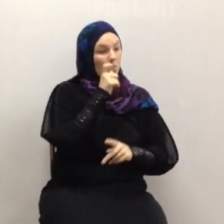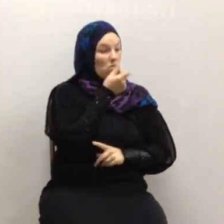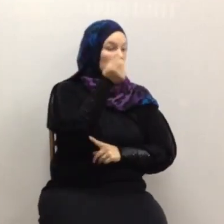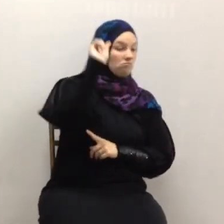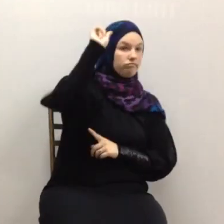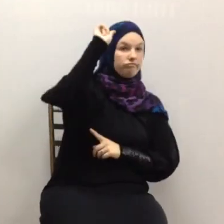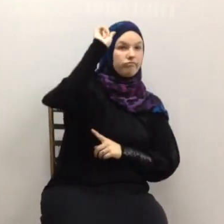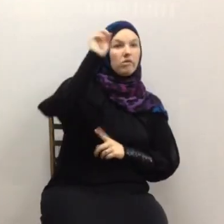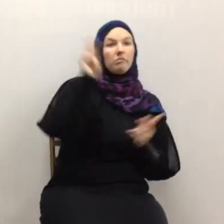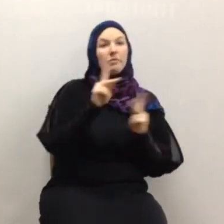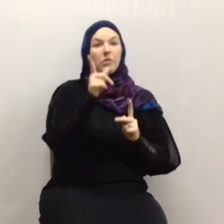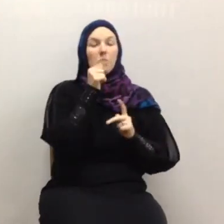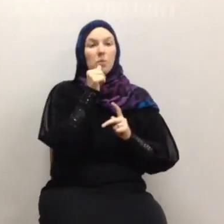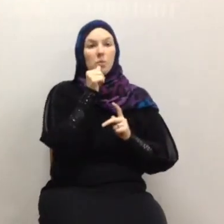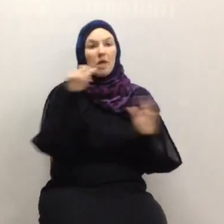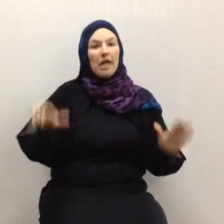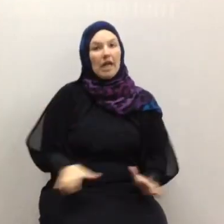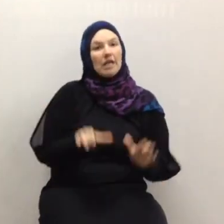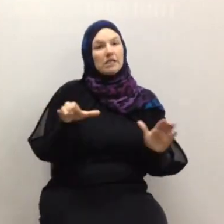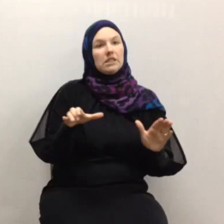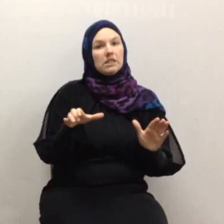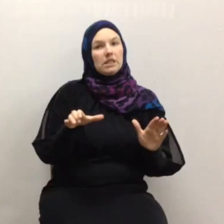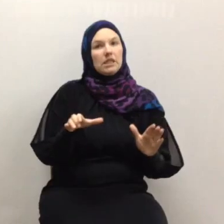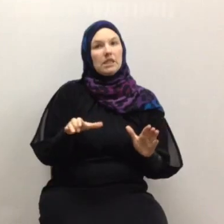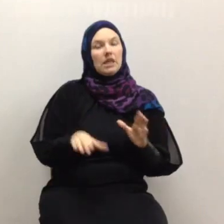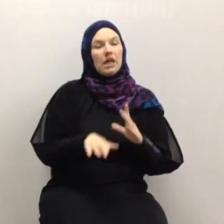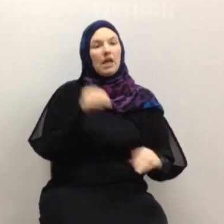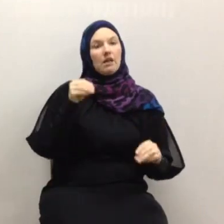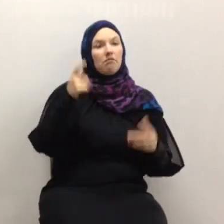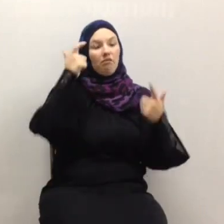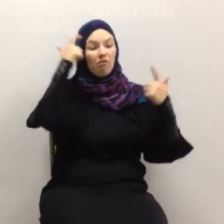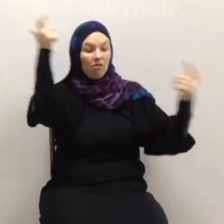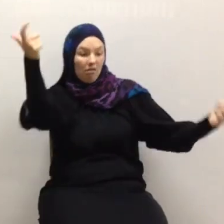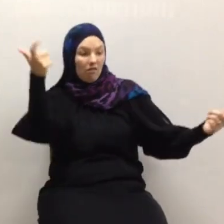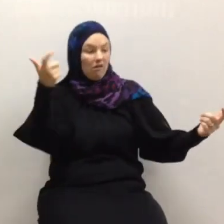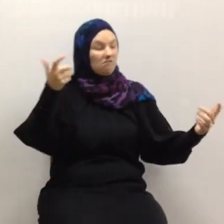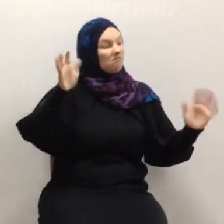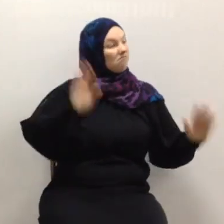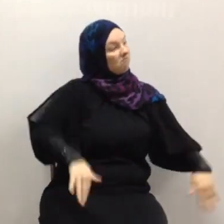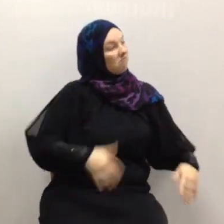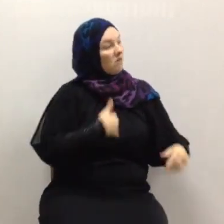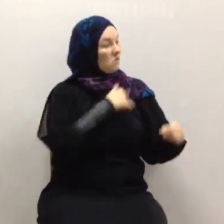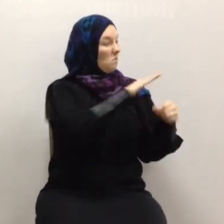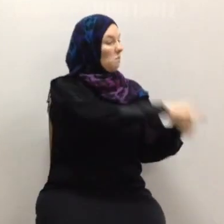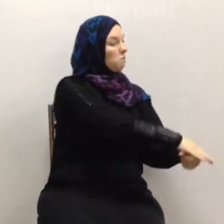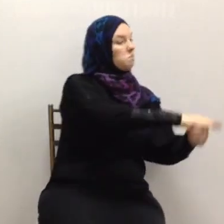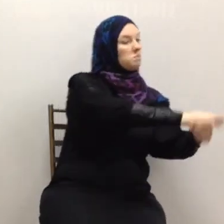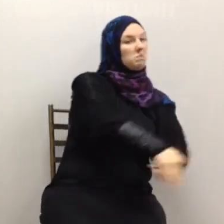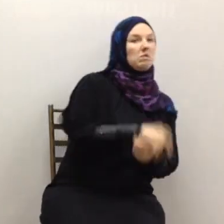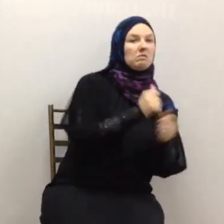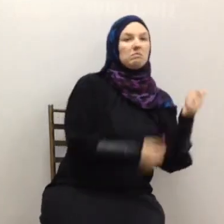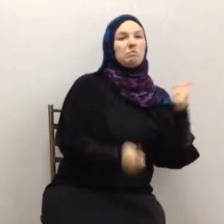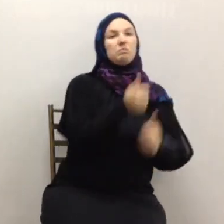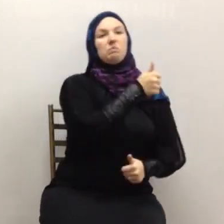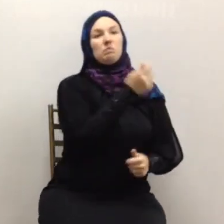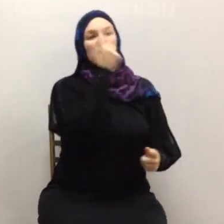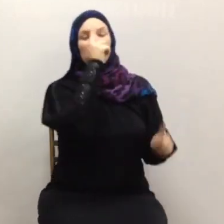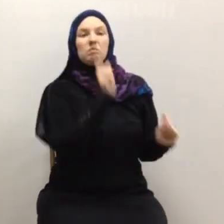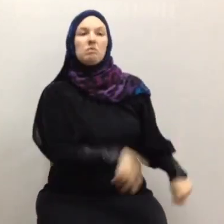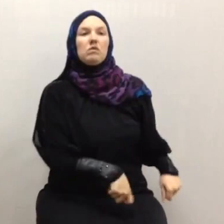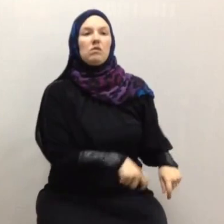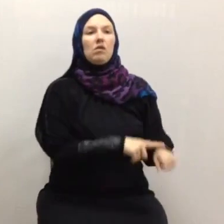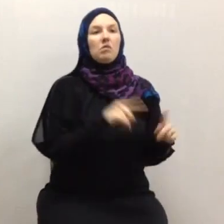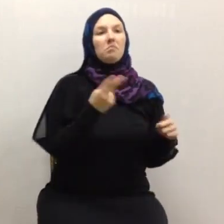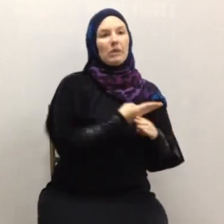acting out of their arrogance and tyranny and oppressive nature, those who are using their wicked side of their